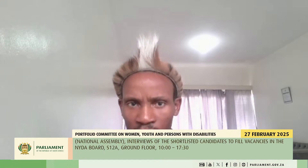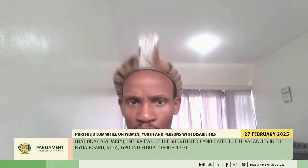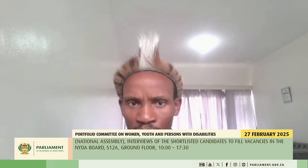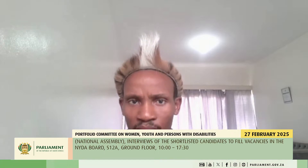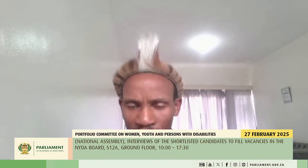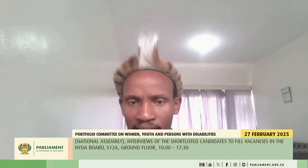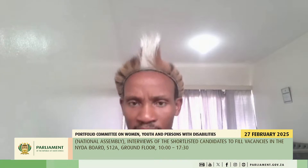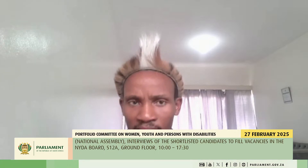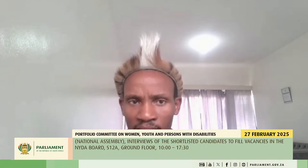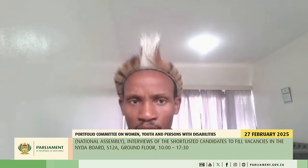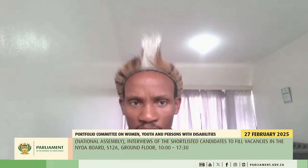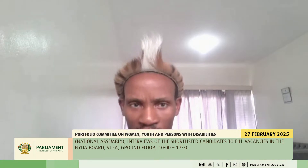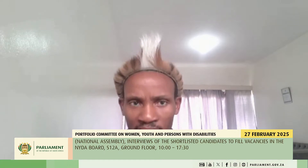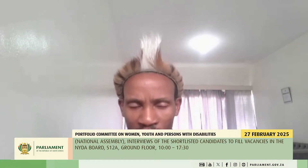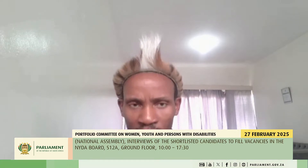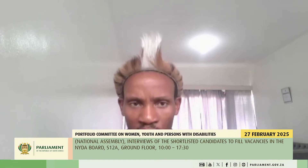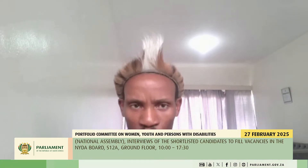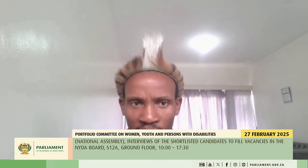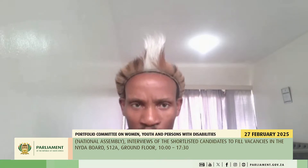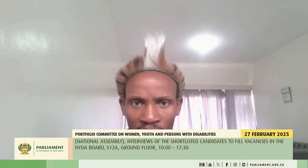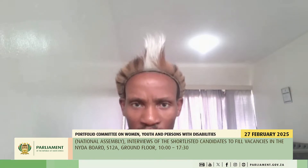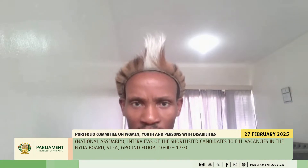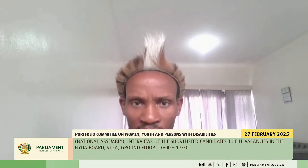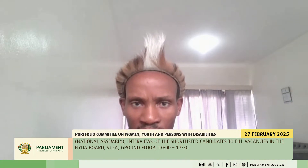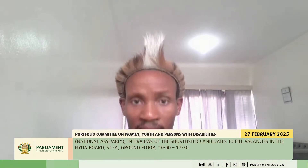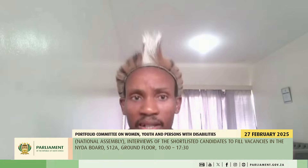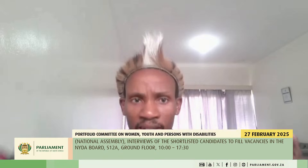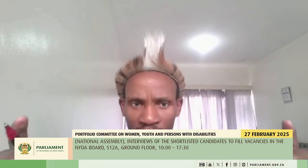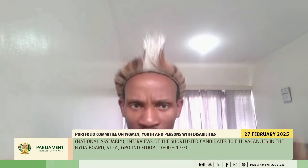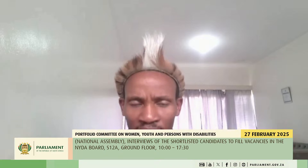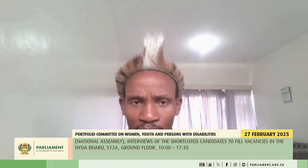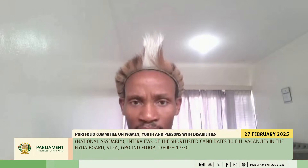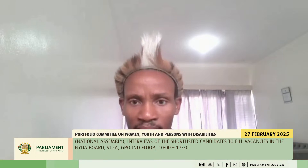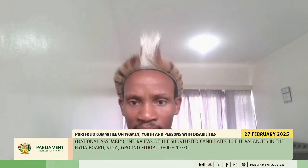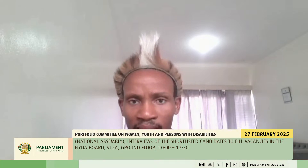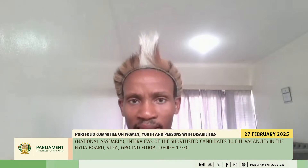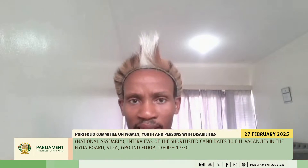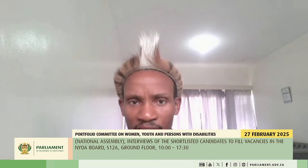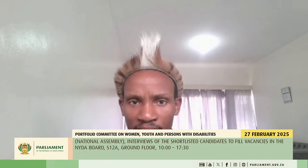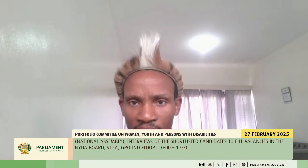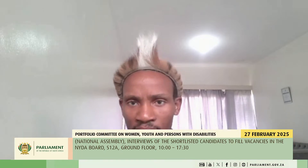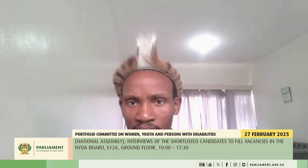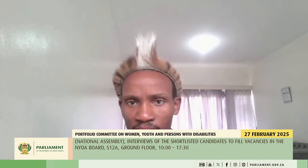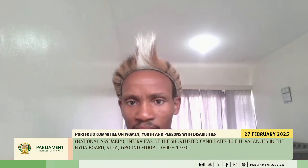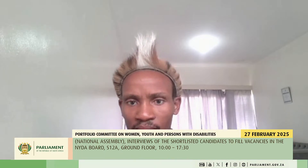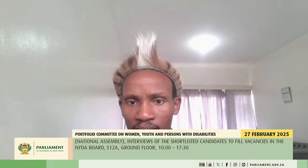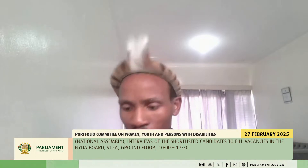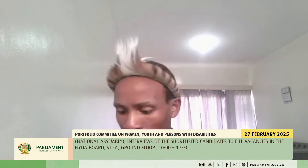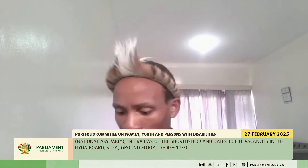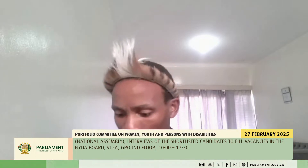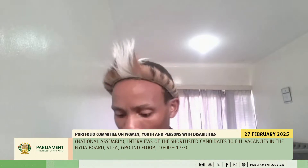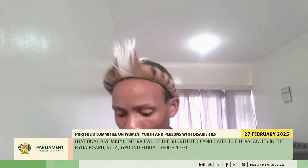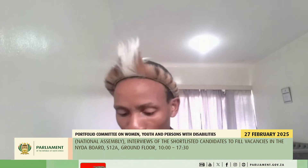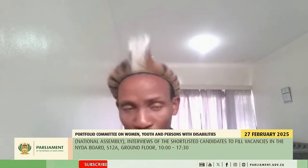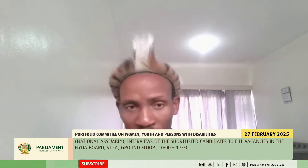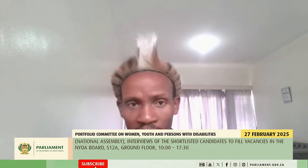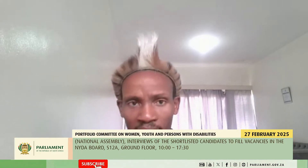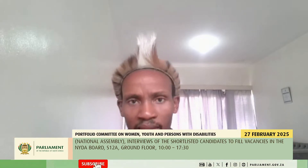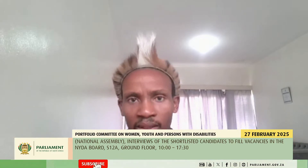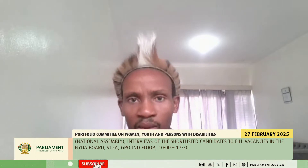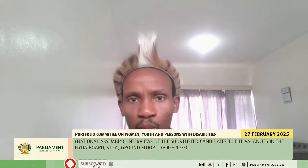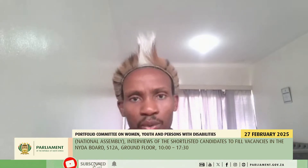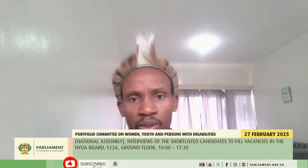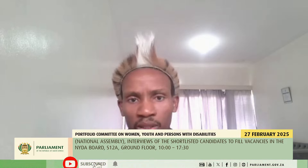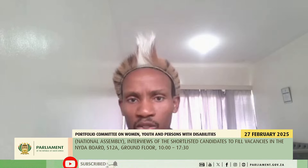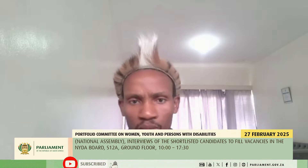stride in terms of addressing the societal issues that we are facing as a government agency? And then from there,